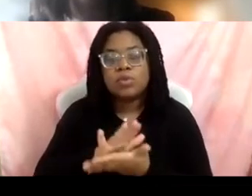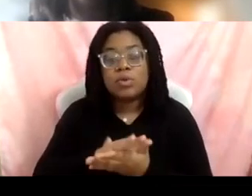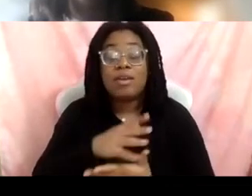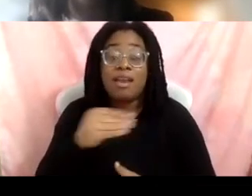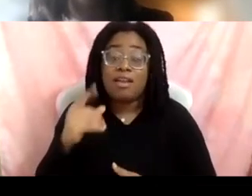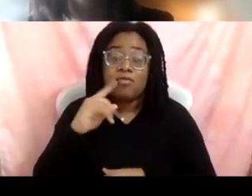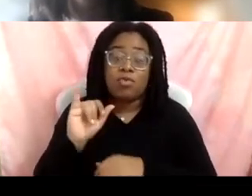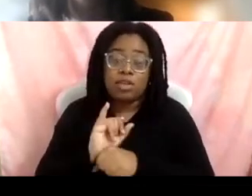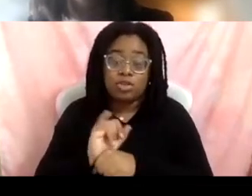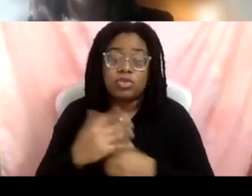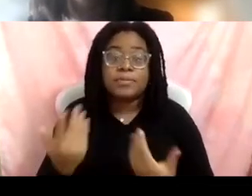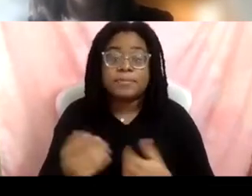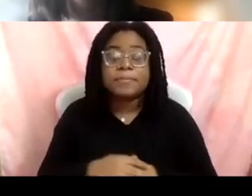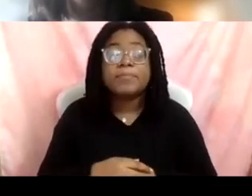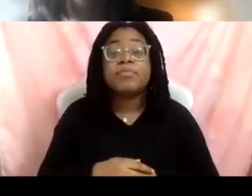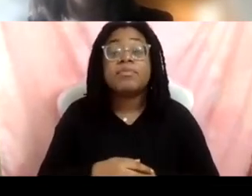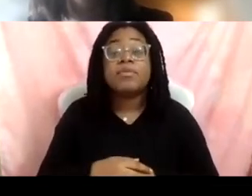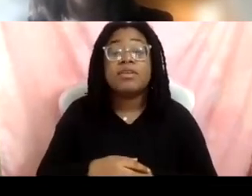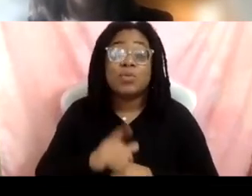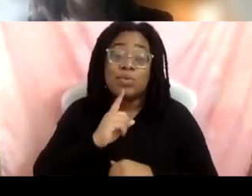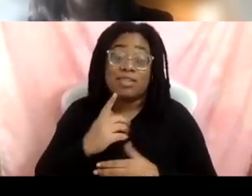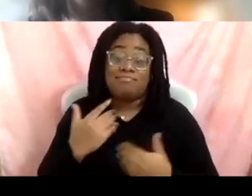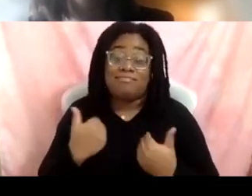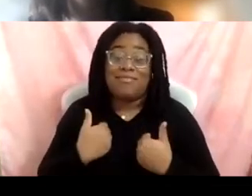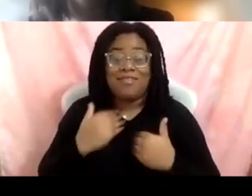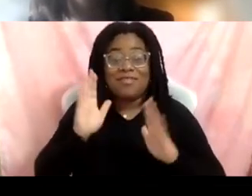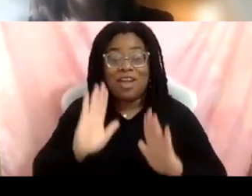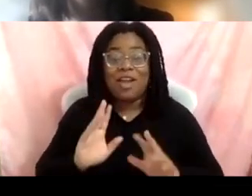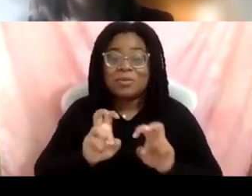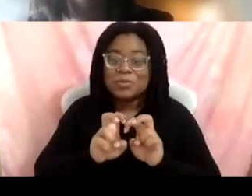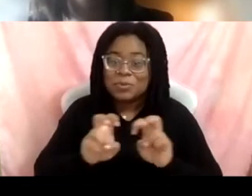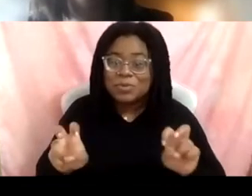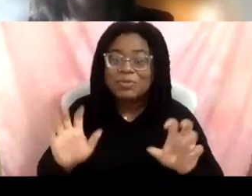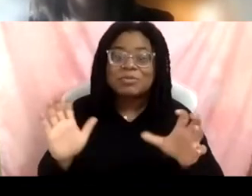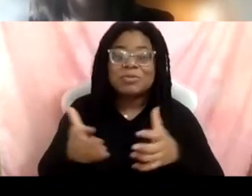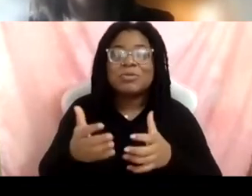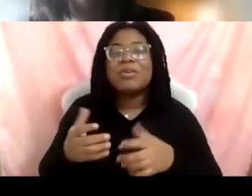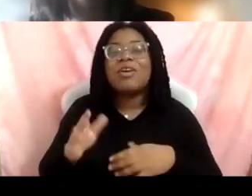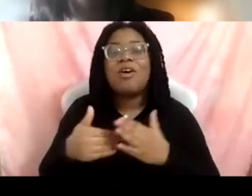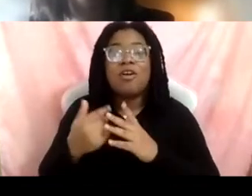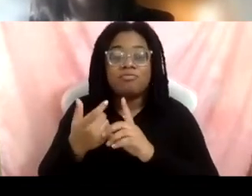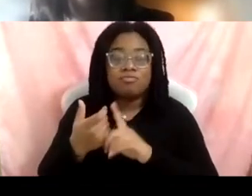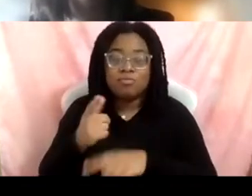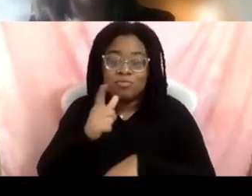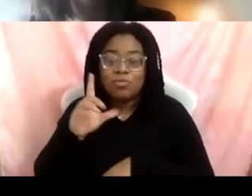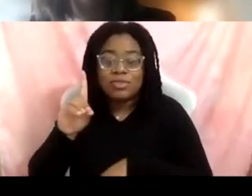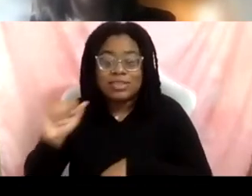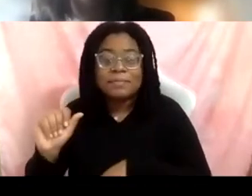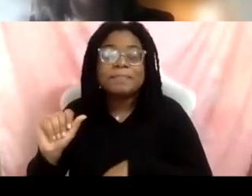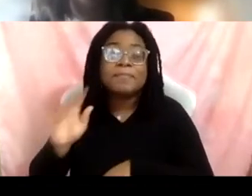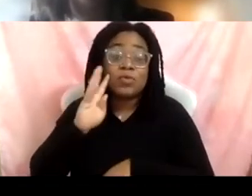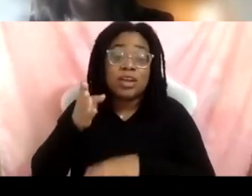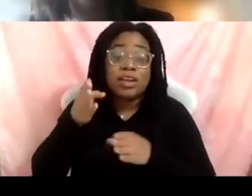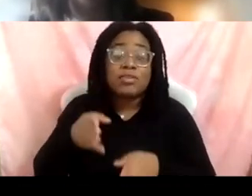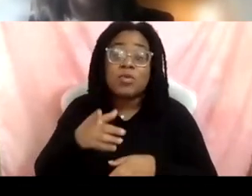industry. We have a really awesome group of panelists with us today, all of whom are disabled creatives who have